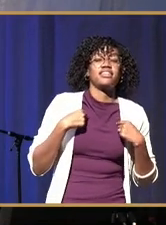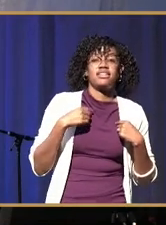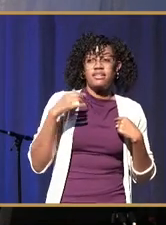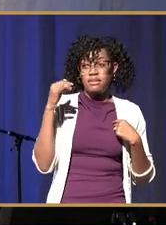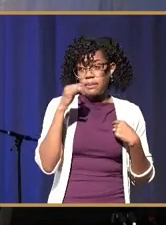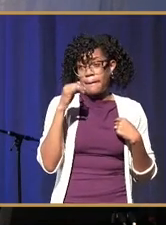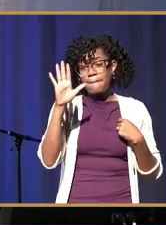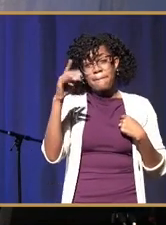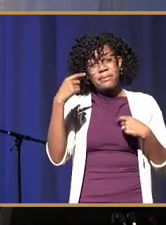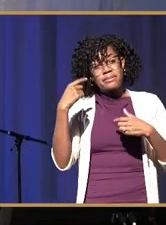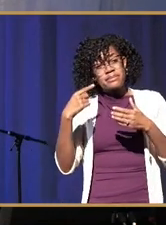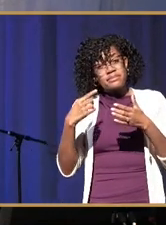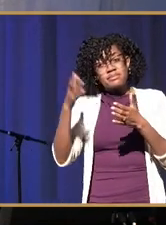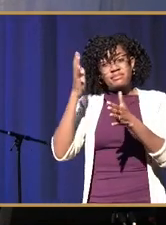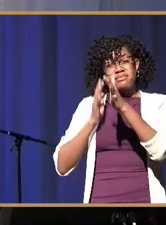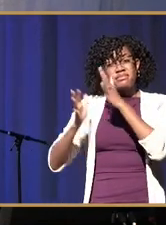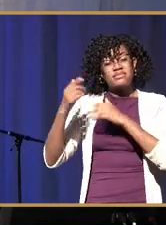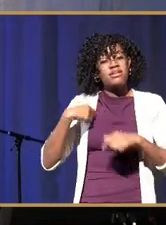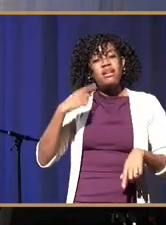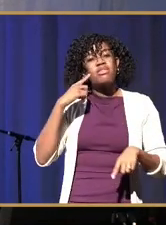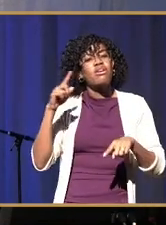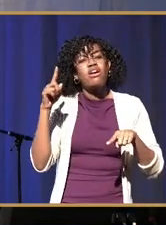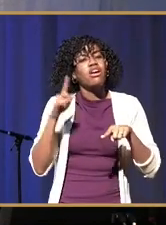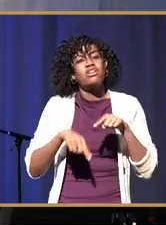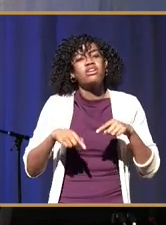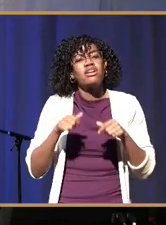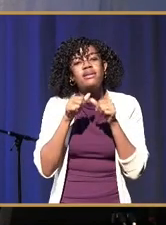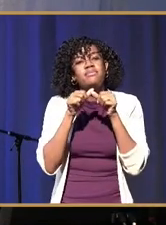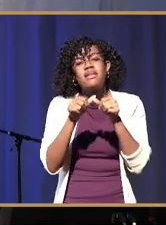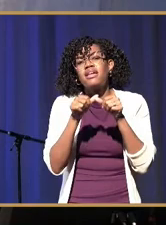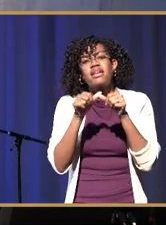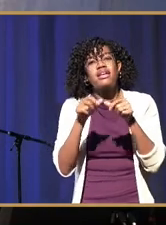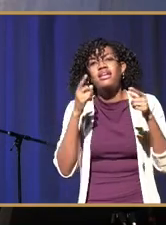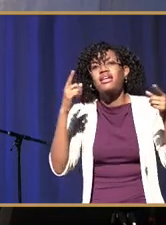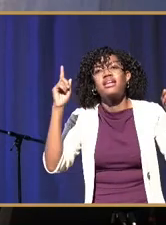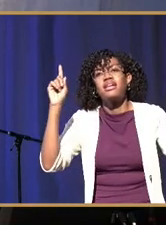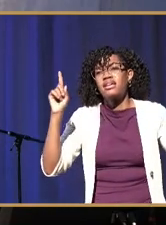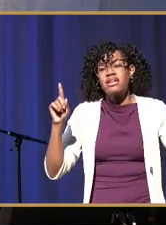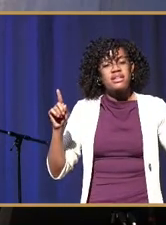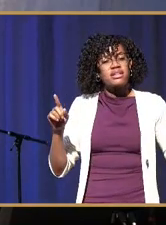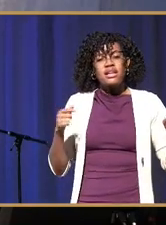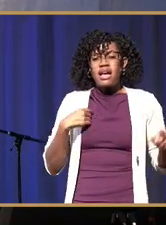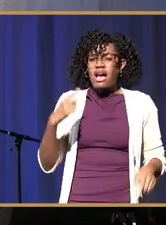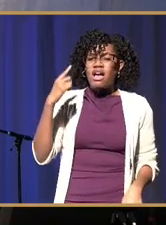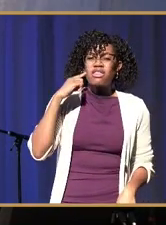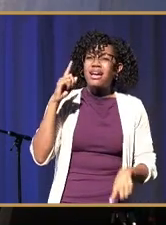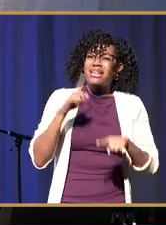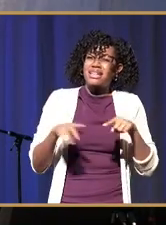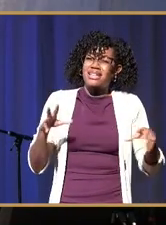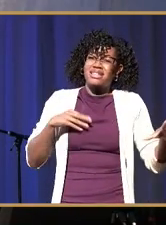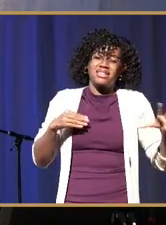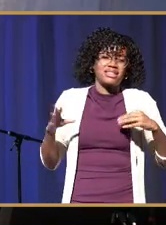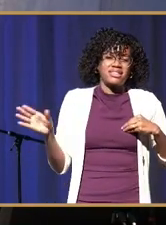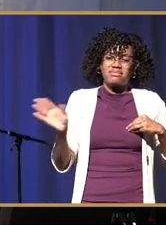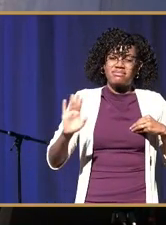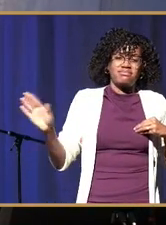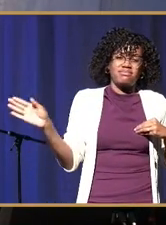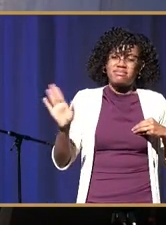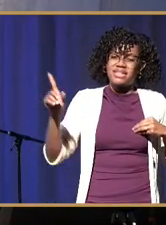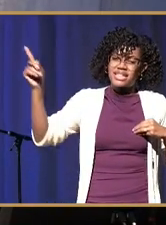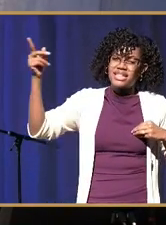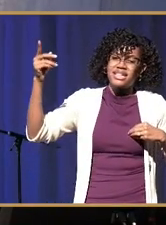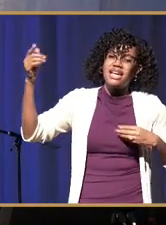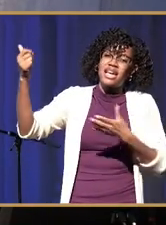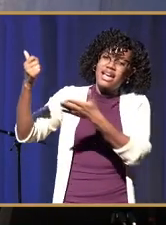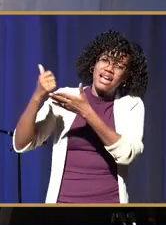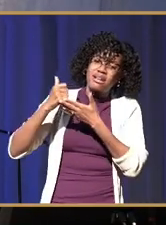There were times when I thought that I could not make it, times I thought that I could not take it, but he helped me,